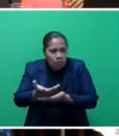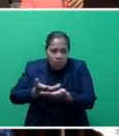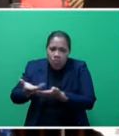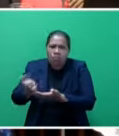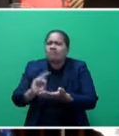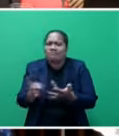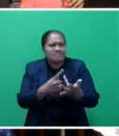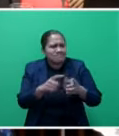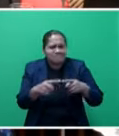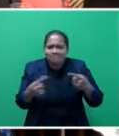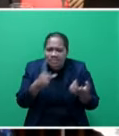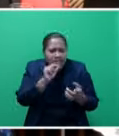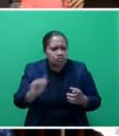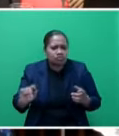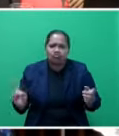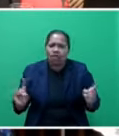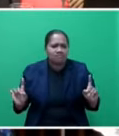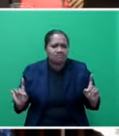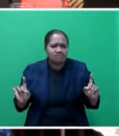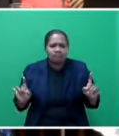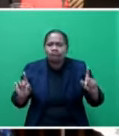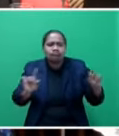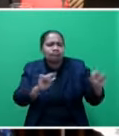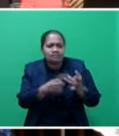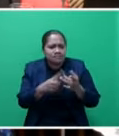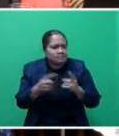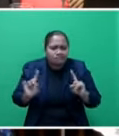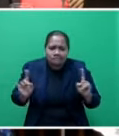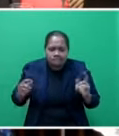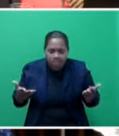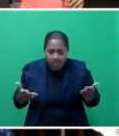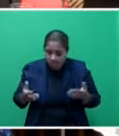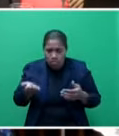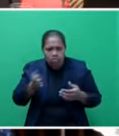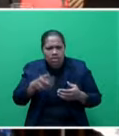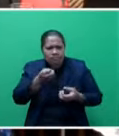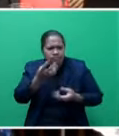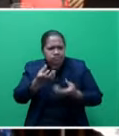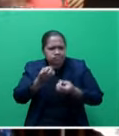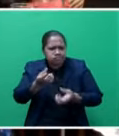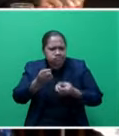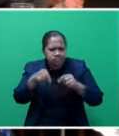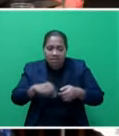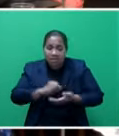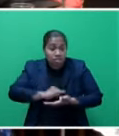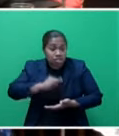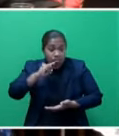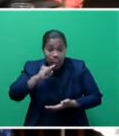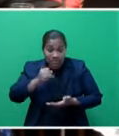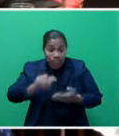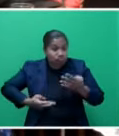they can do. We know, Honourable Speaker, it has been raised many times in this House that interest rates are stubbornly high in this